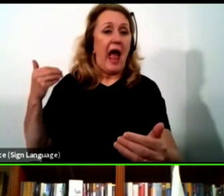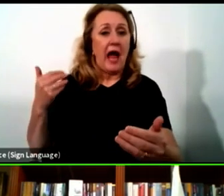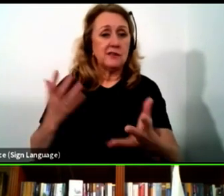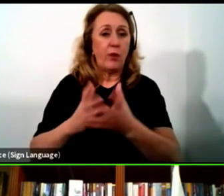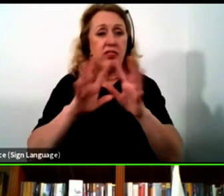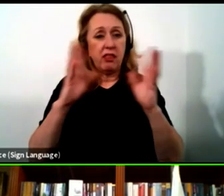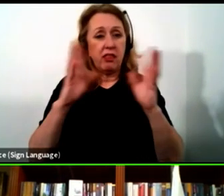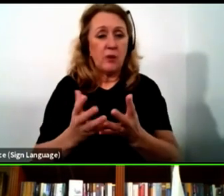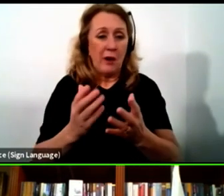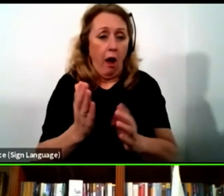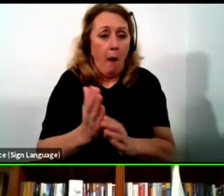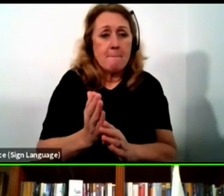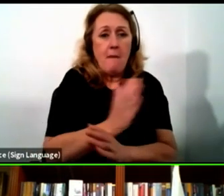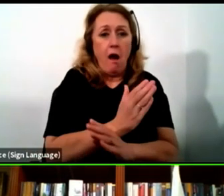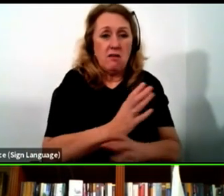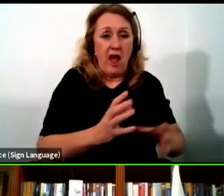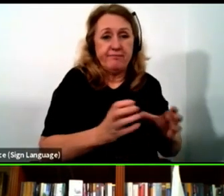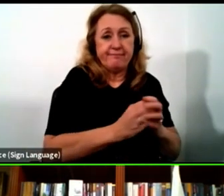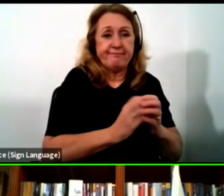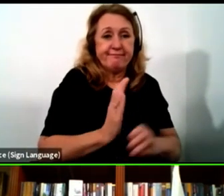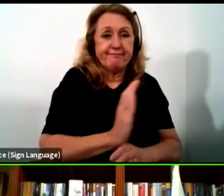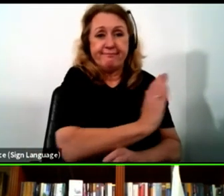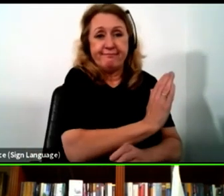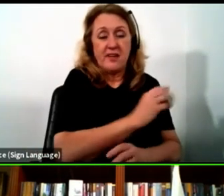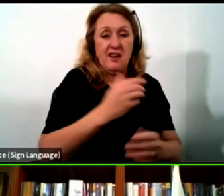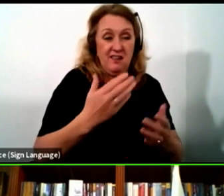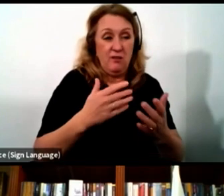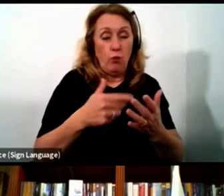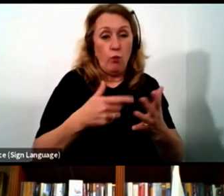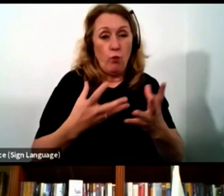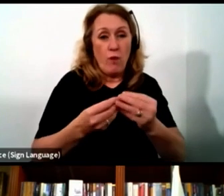is marginalized in globalization.